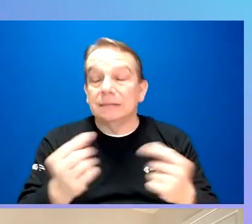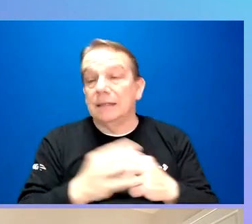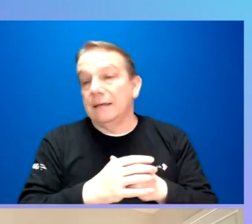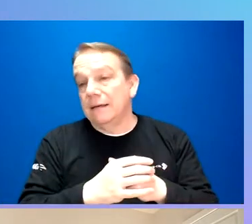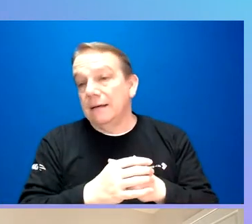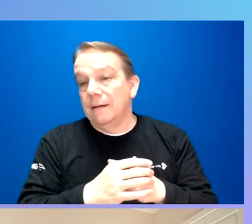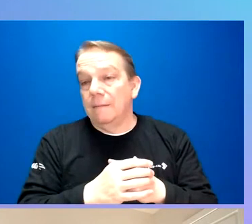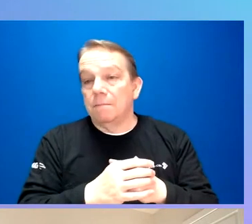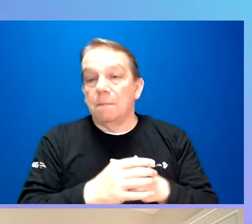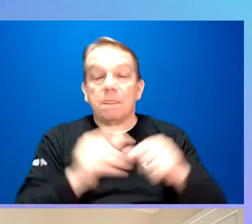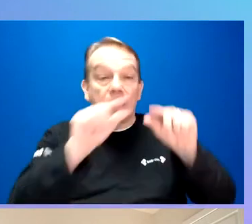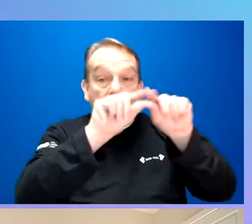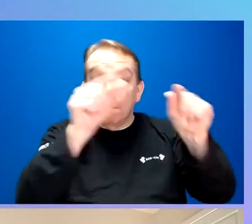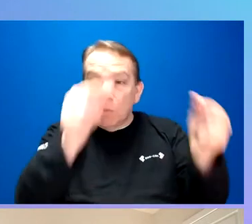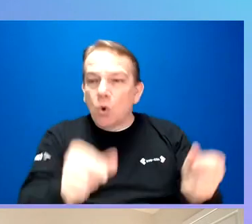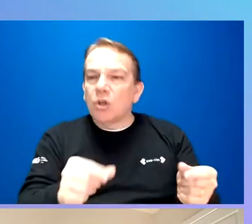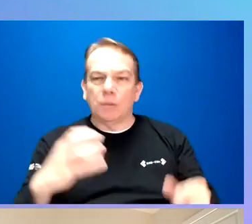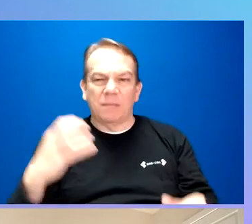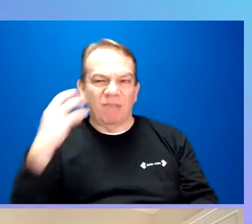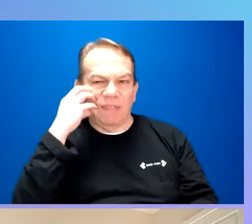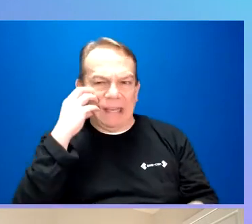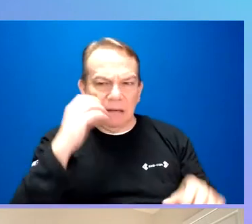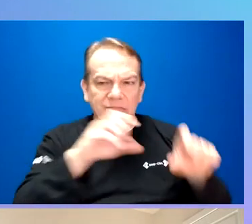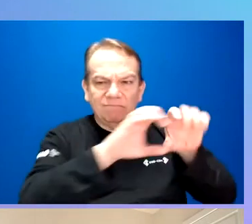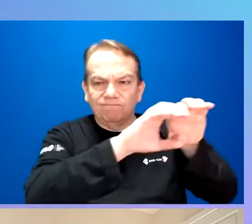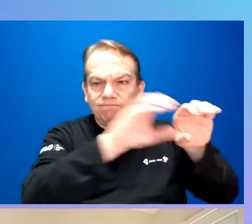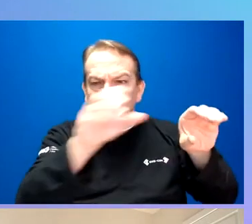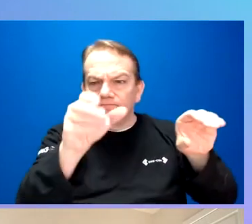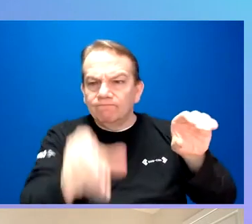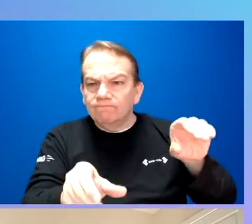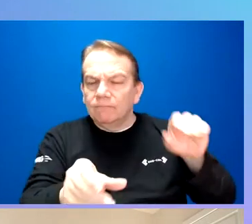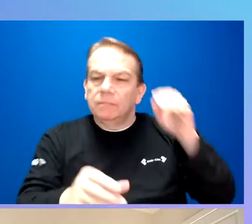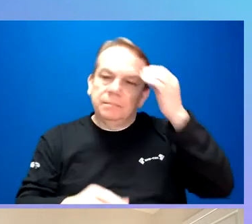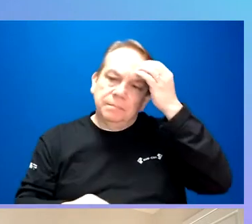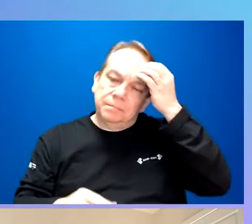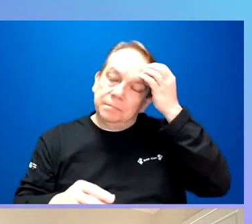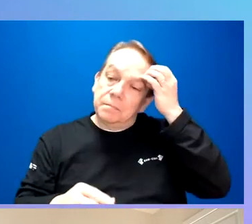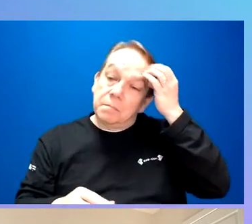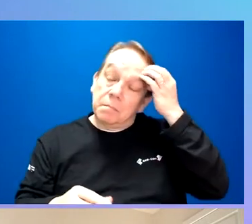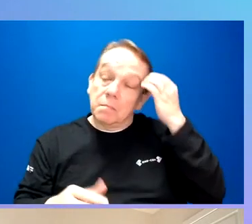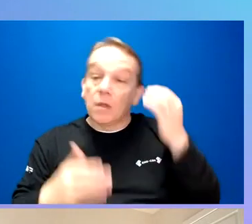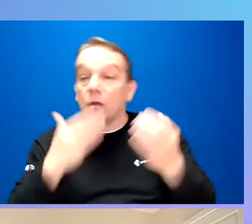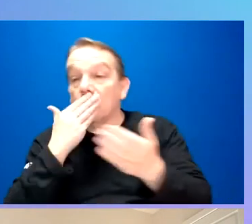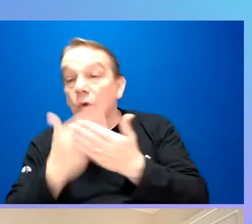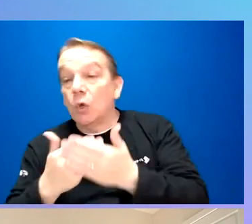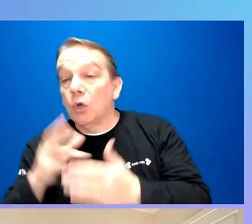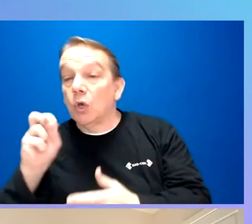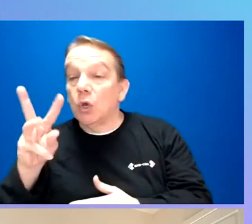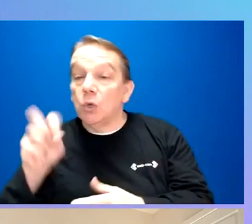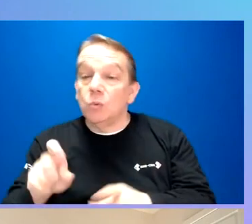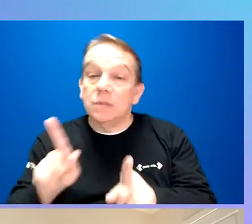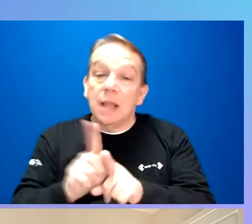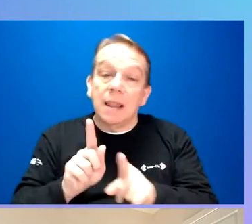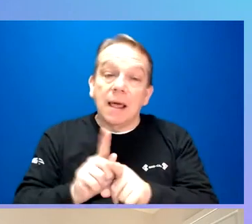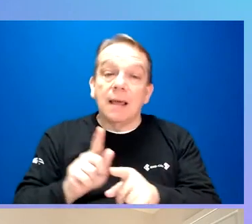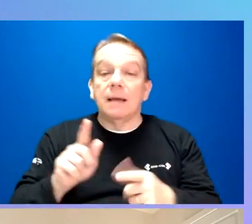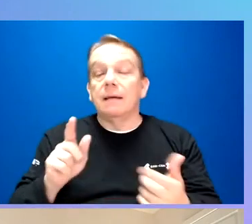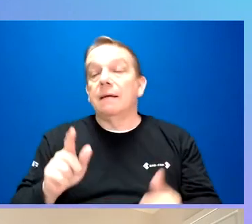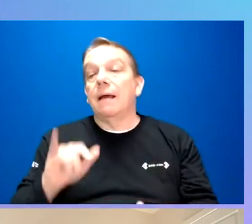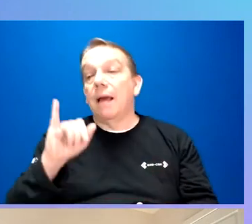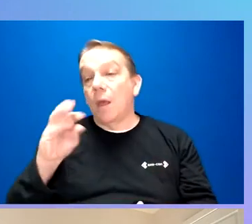the border should be thick enough, right? The good news is that in operating systems like Android and